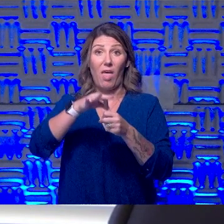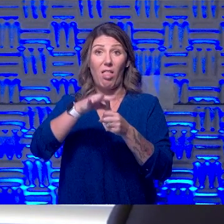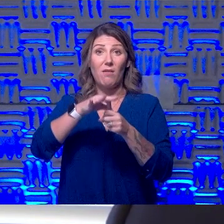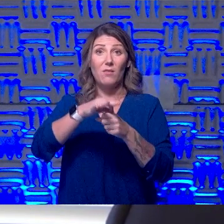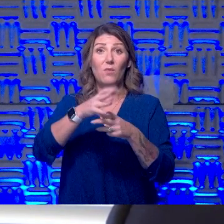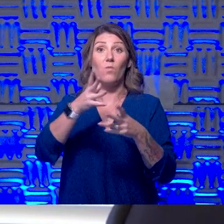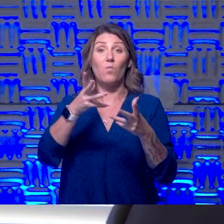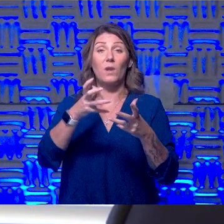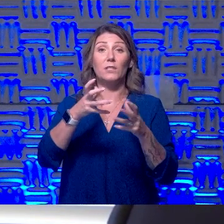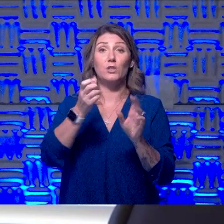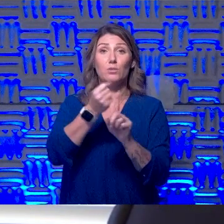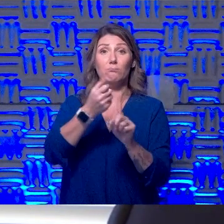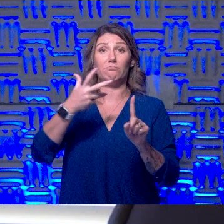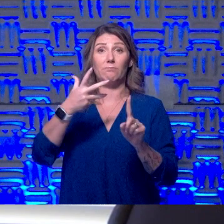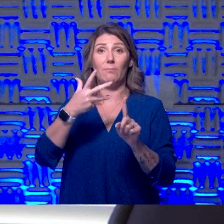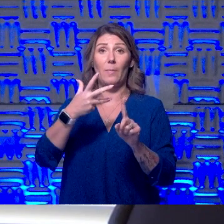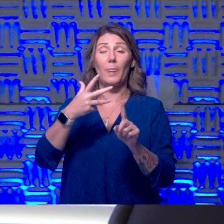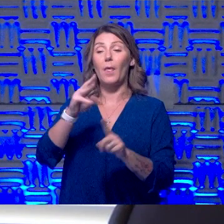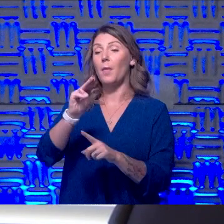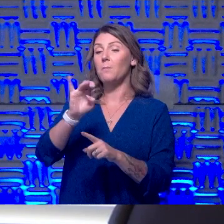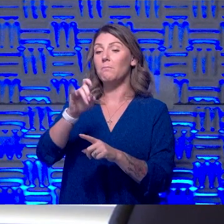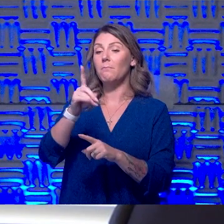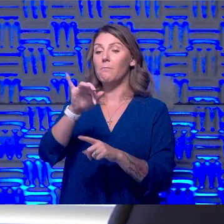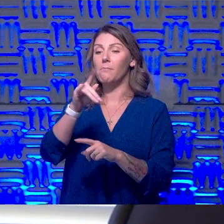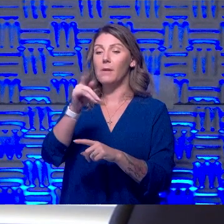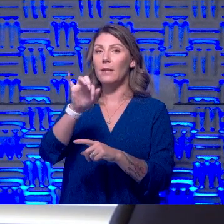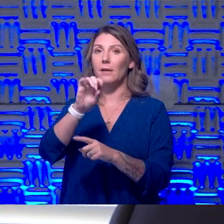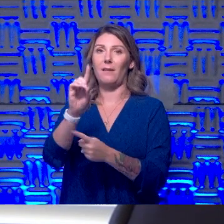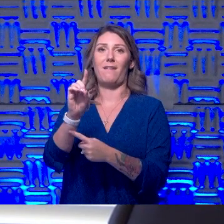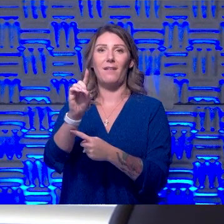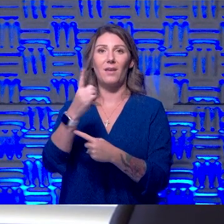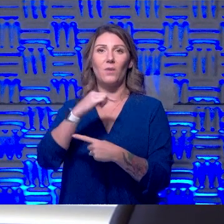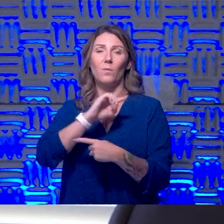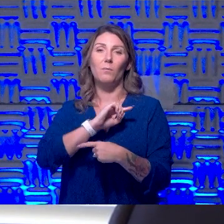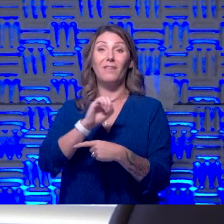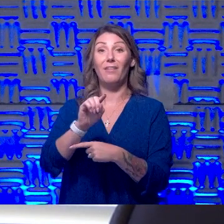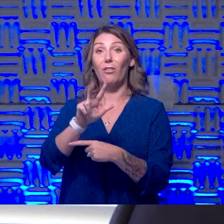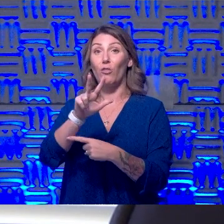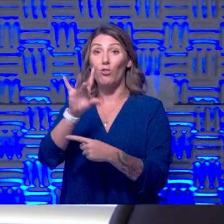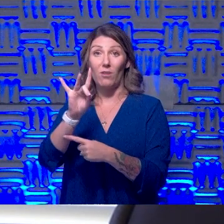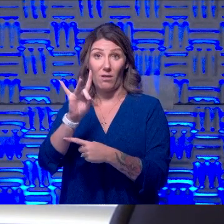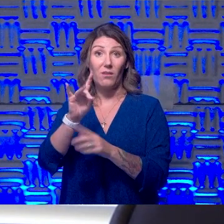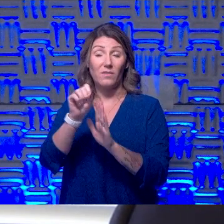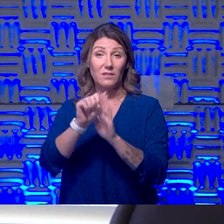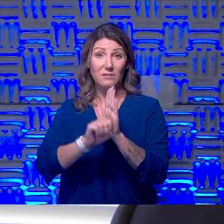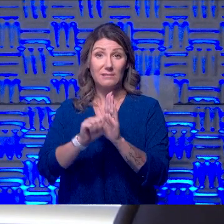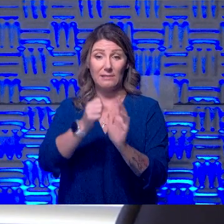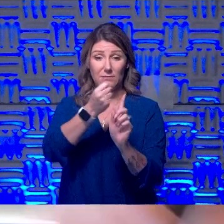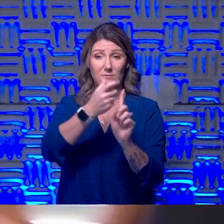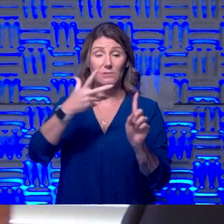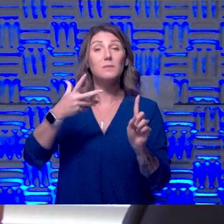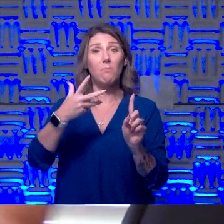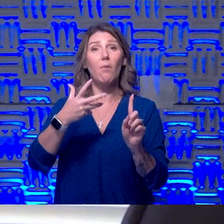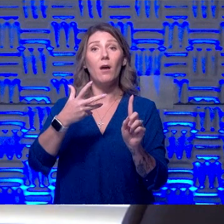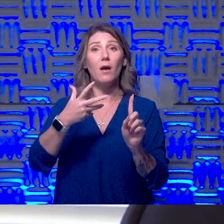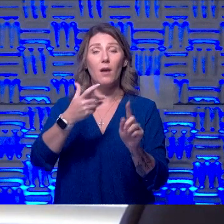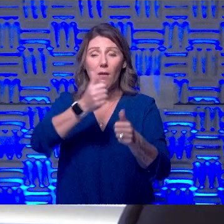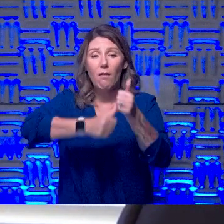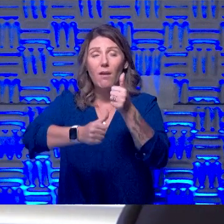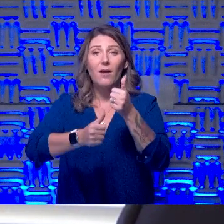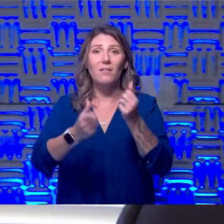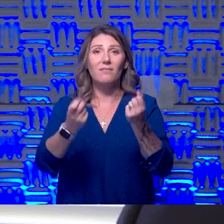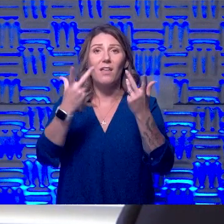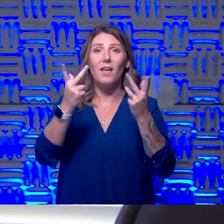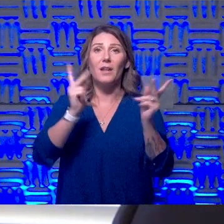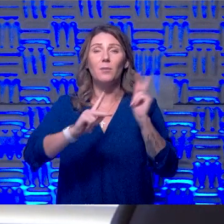Medicaid. And we now will be the 38th state to move forward to expand Medicaid under what a lot of people